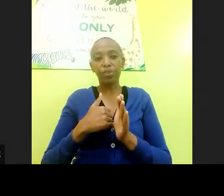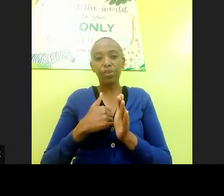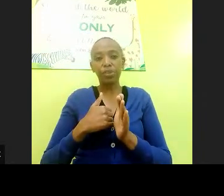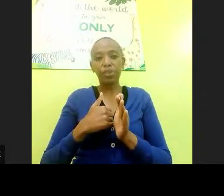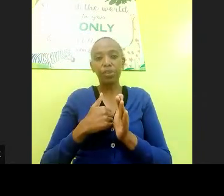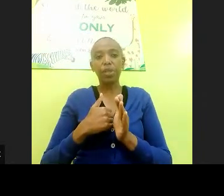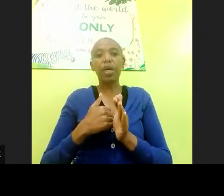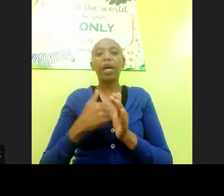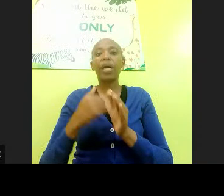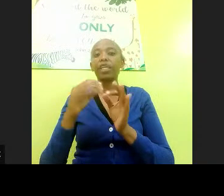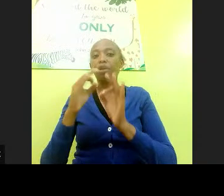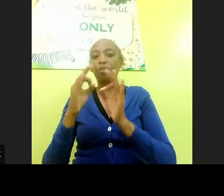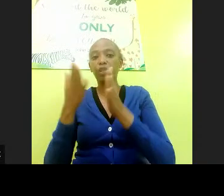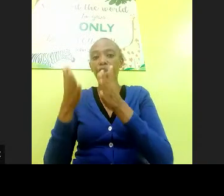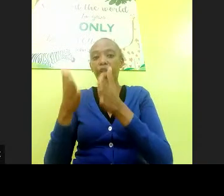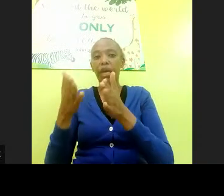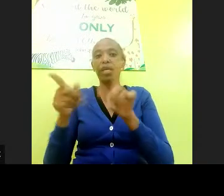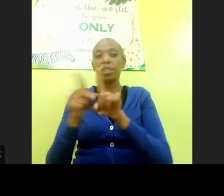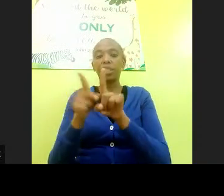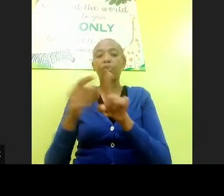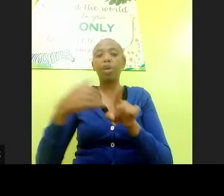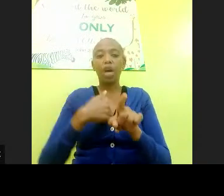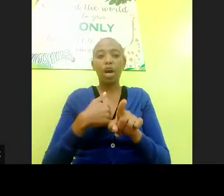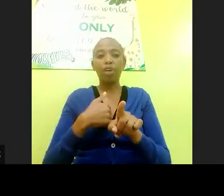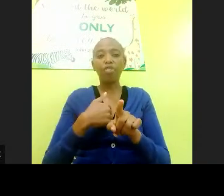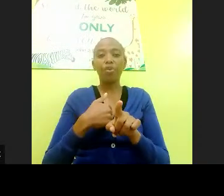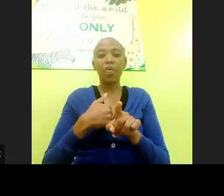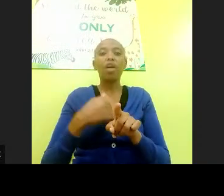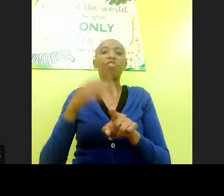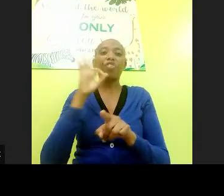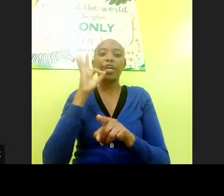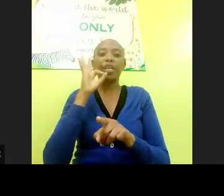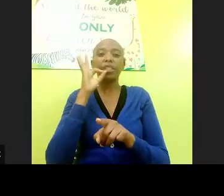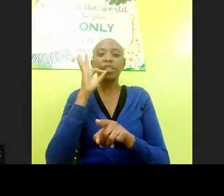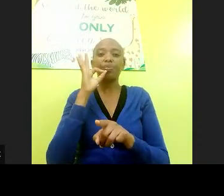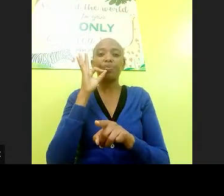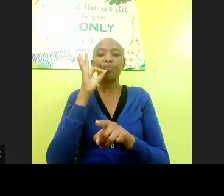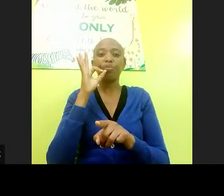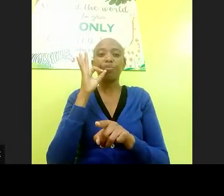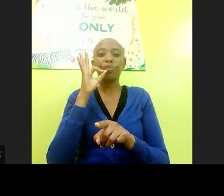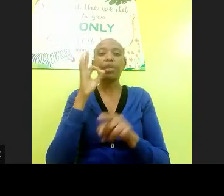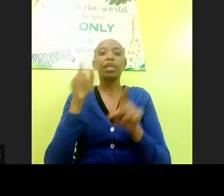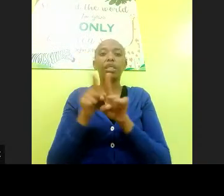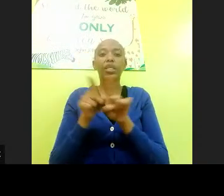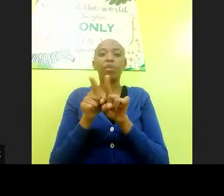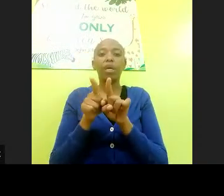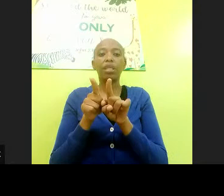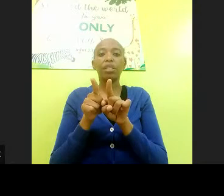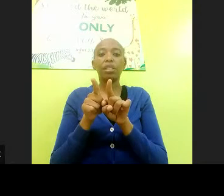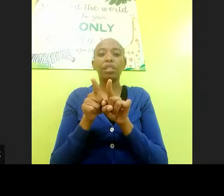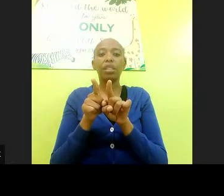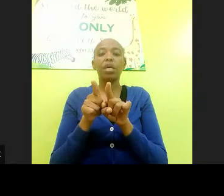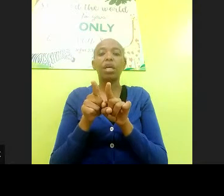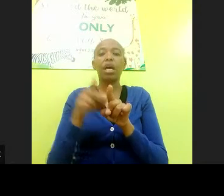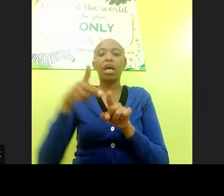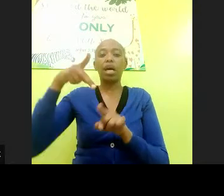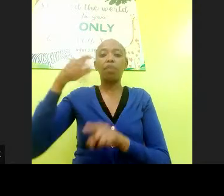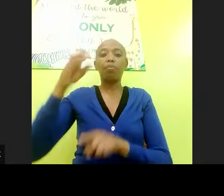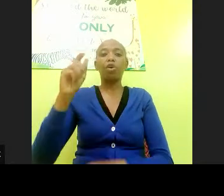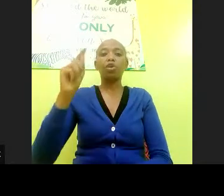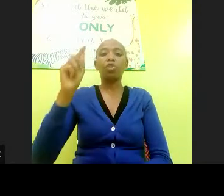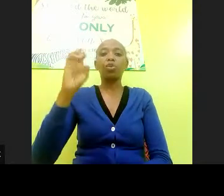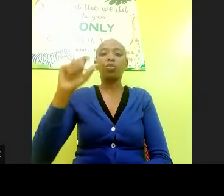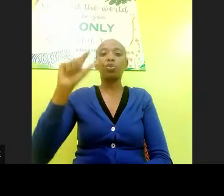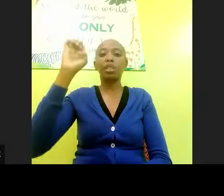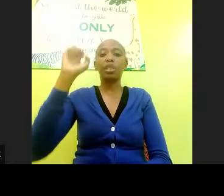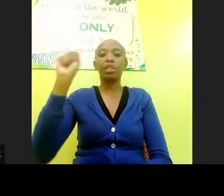for you. We have English interpretation, French interpretation, as well as Portuguese interpretation.